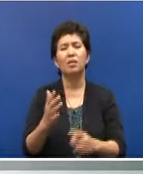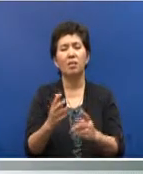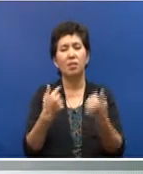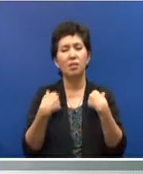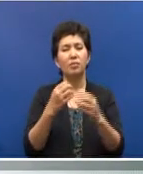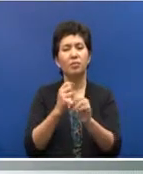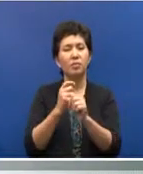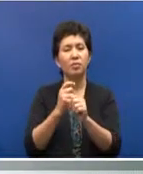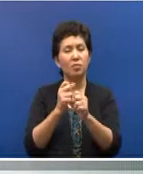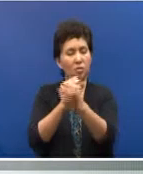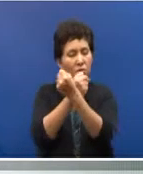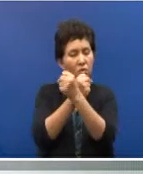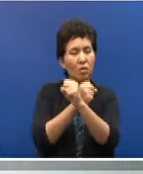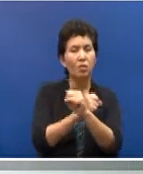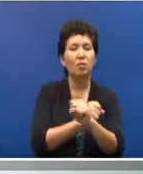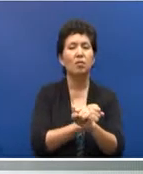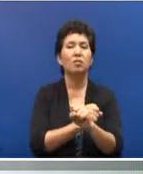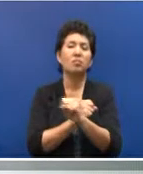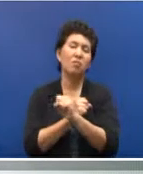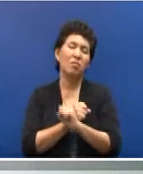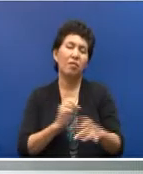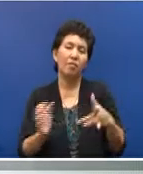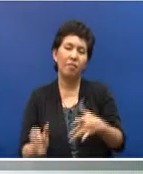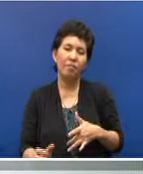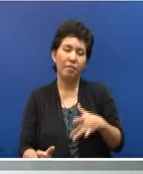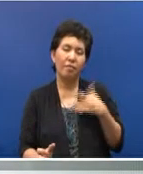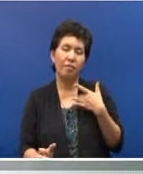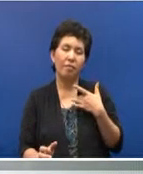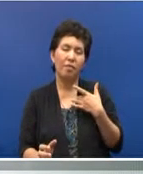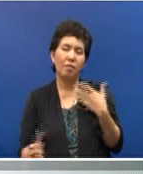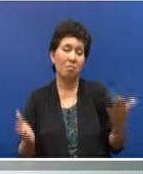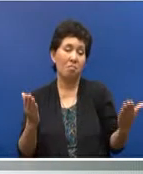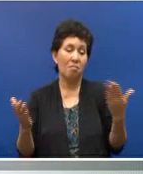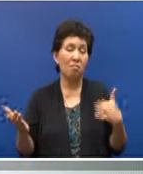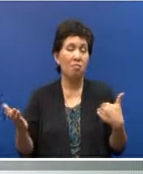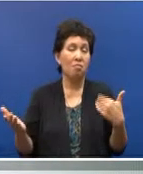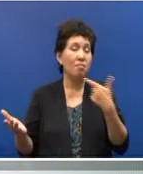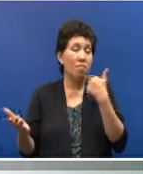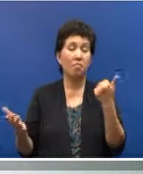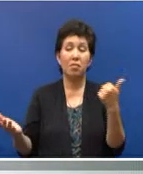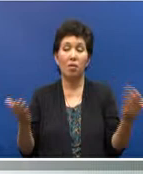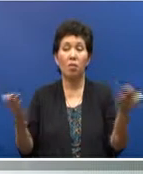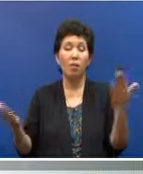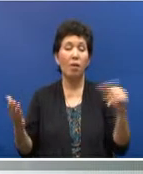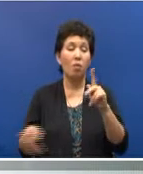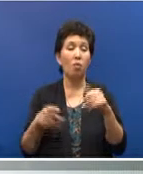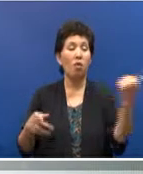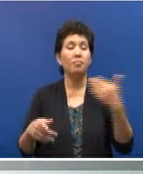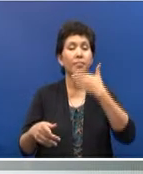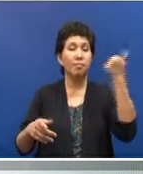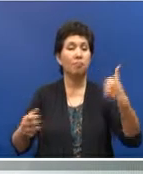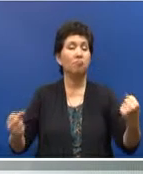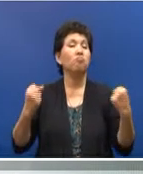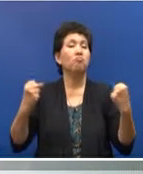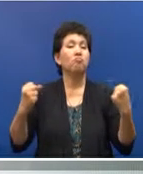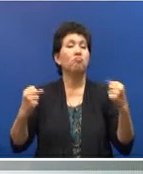superiority and okay, when they feel that they are great compared to the other race, can create strong